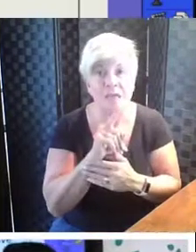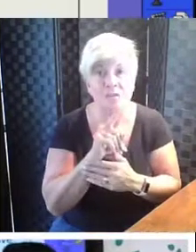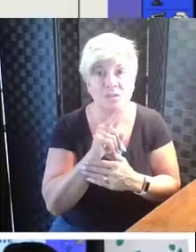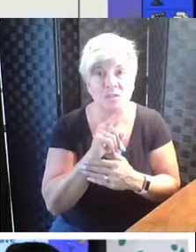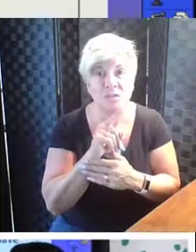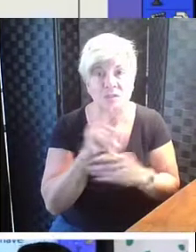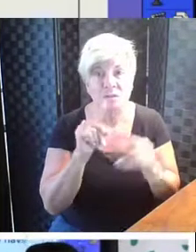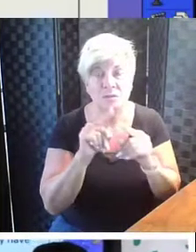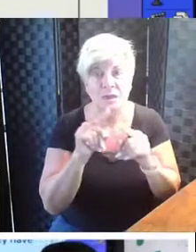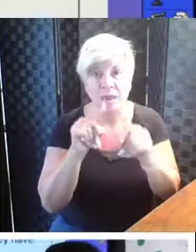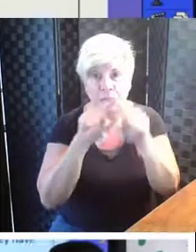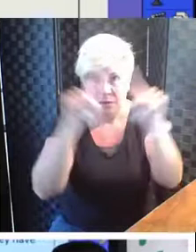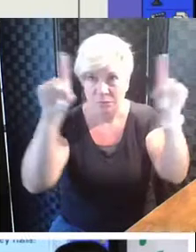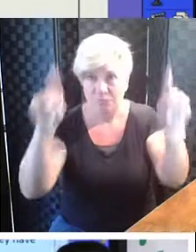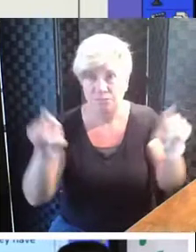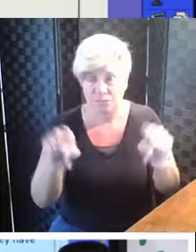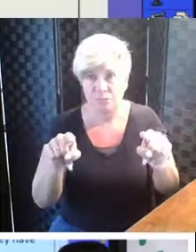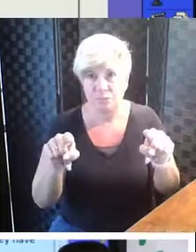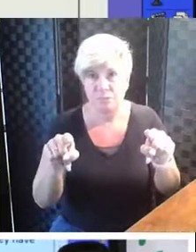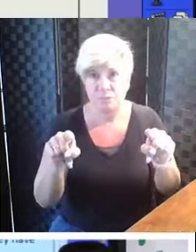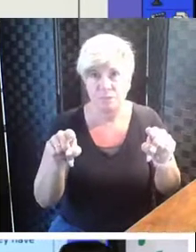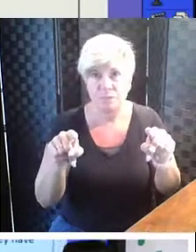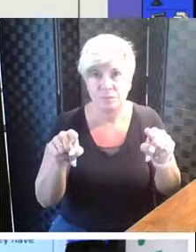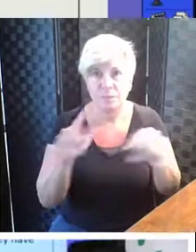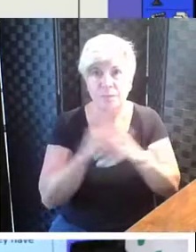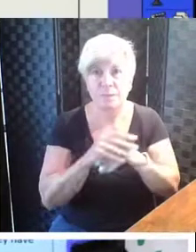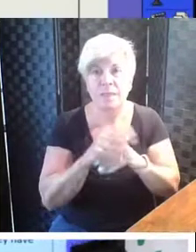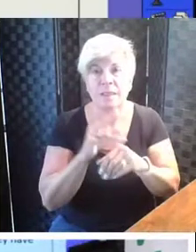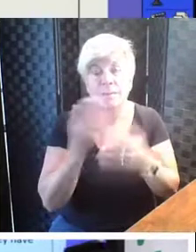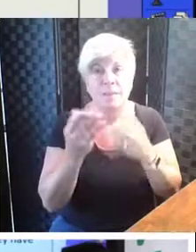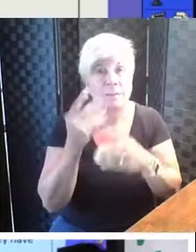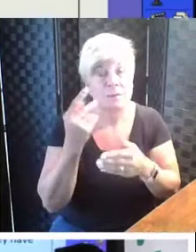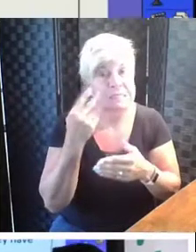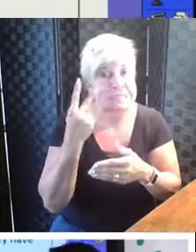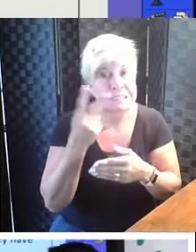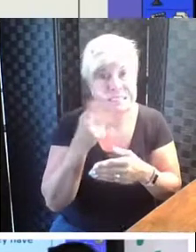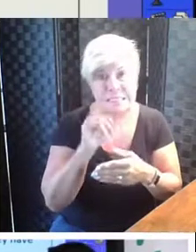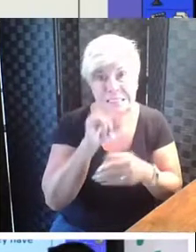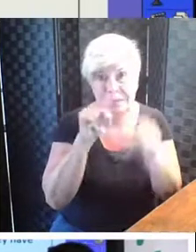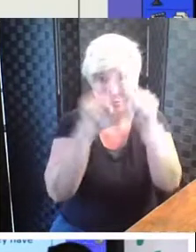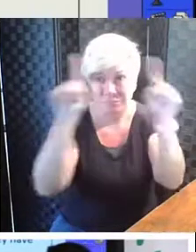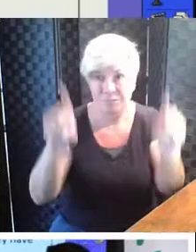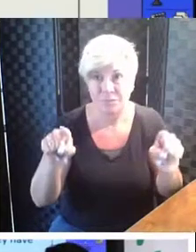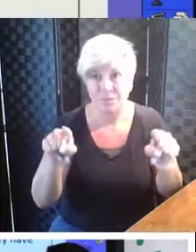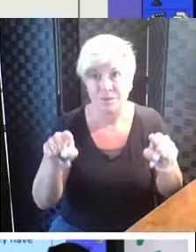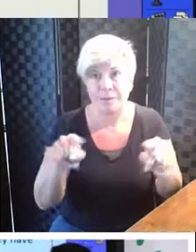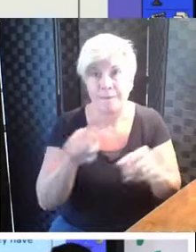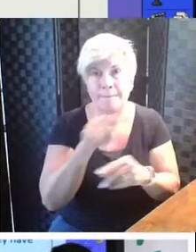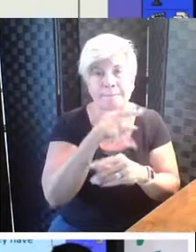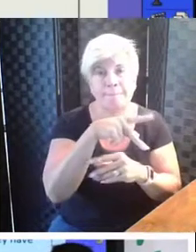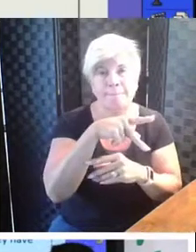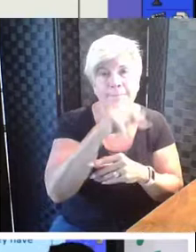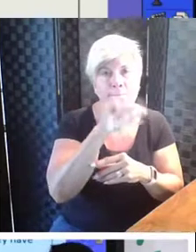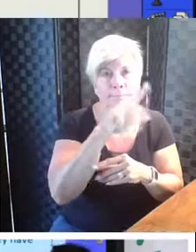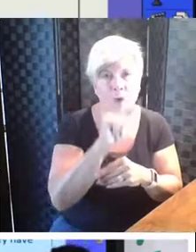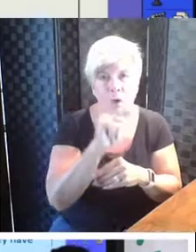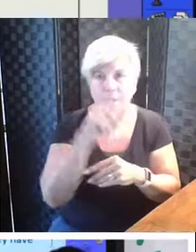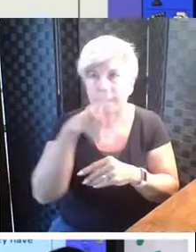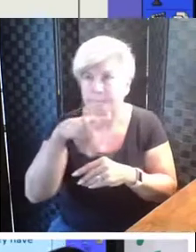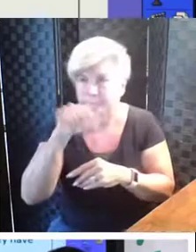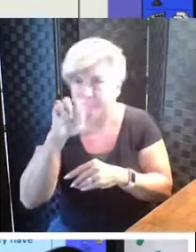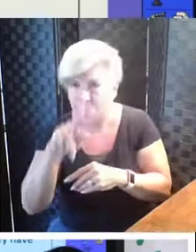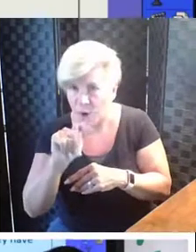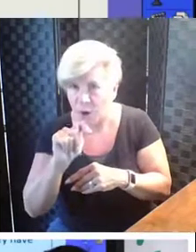a whole nother bar up here for my whole. And you may have seen this, and it's also called a part-part whole model or a